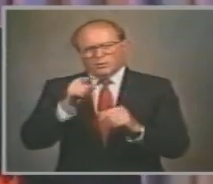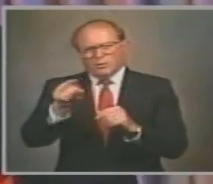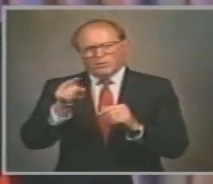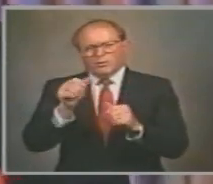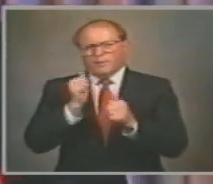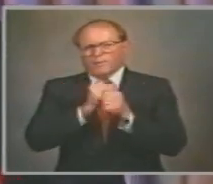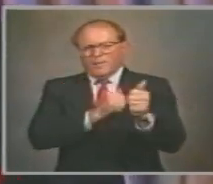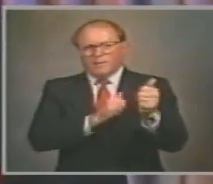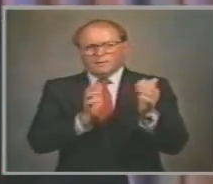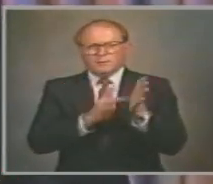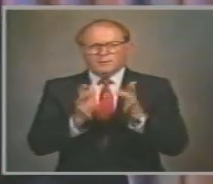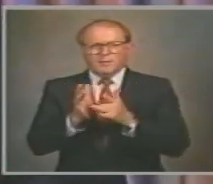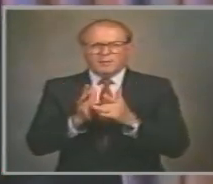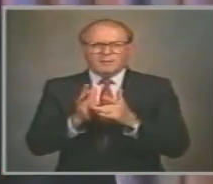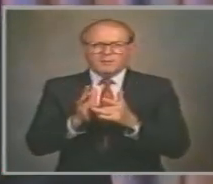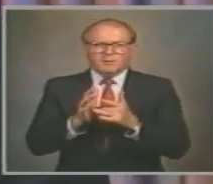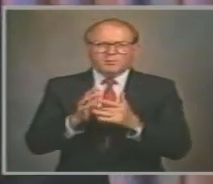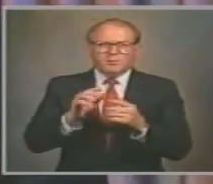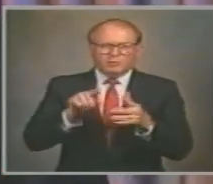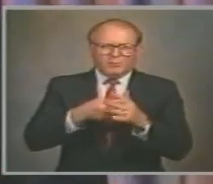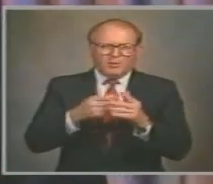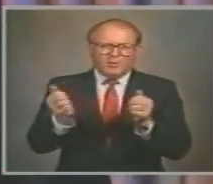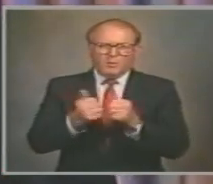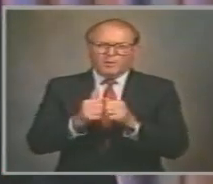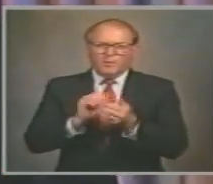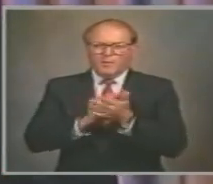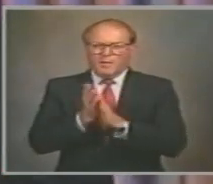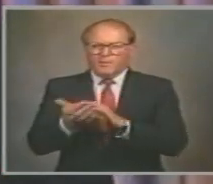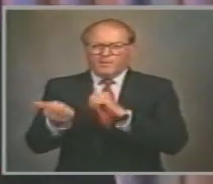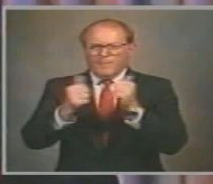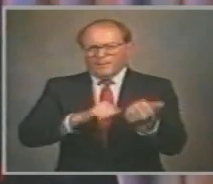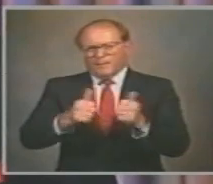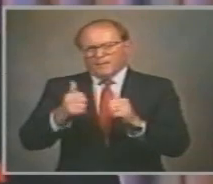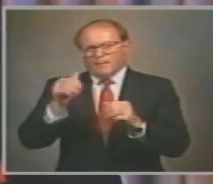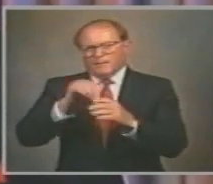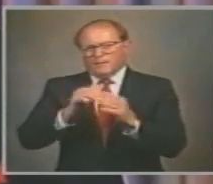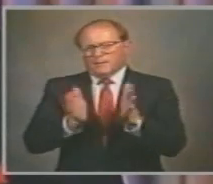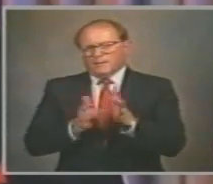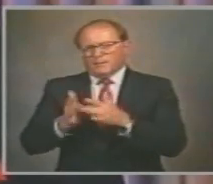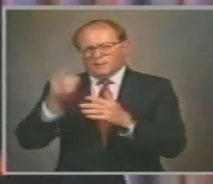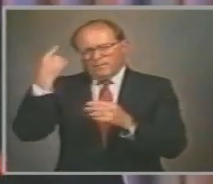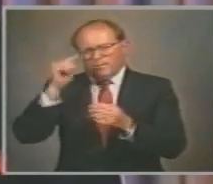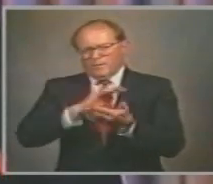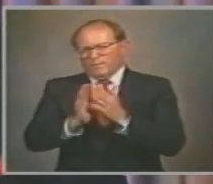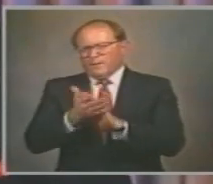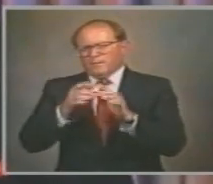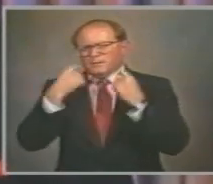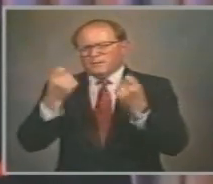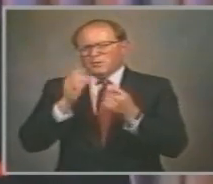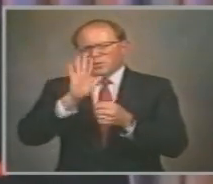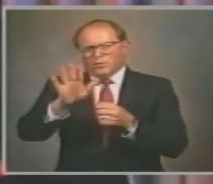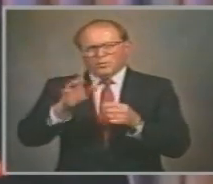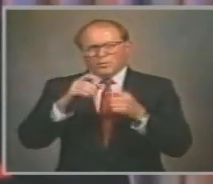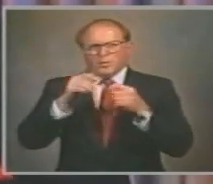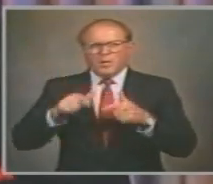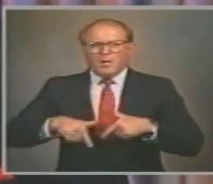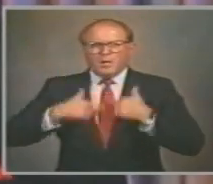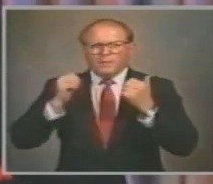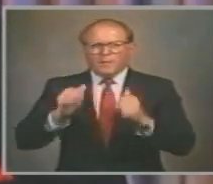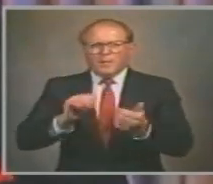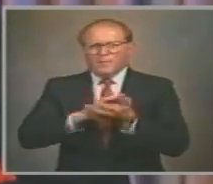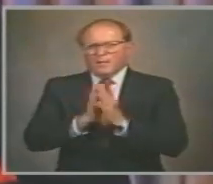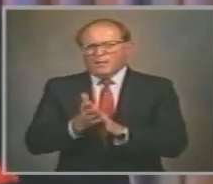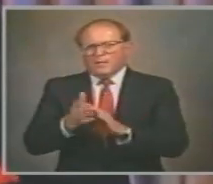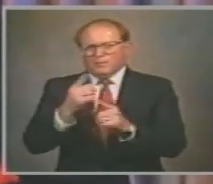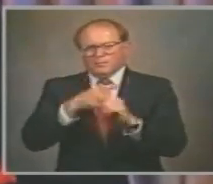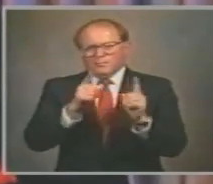life by His teachings, beginning with being baptized into Him for the forgiveness of your sins. Your life will be different, and you can help